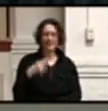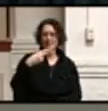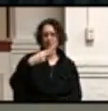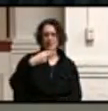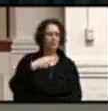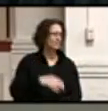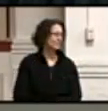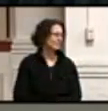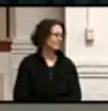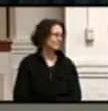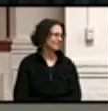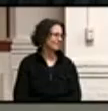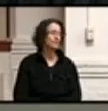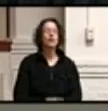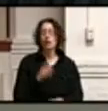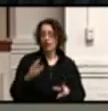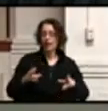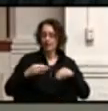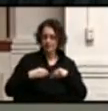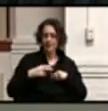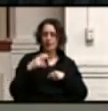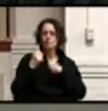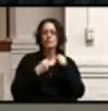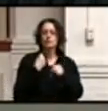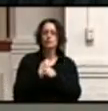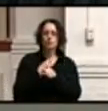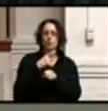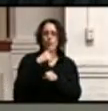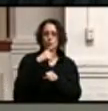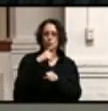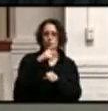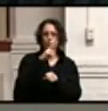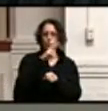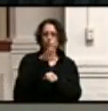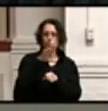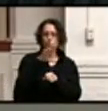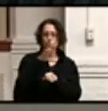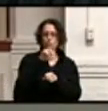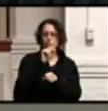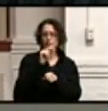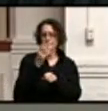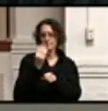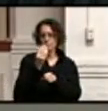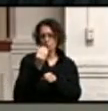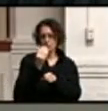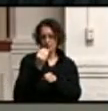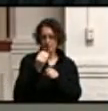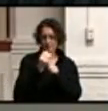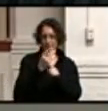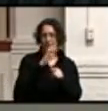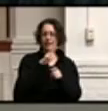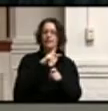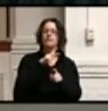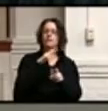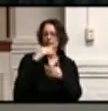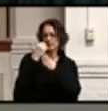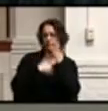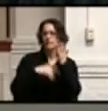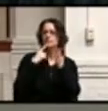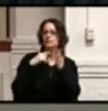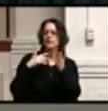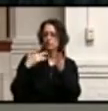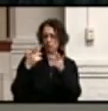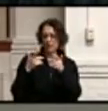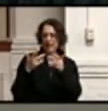proposed motion. There you go. To accept the 2014 business license fine list as presented and to direct the assessor's office to impose the late fee